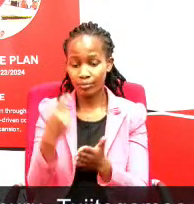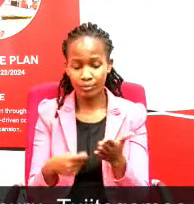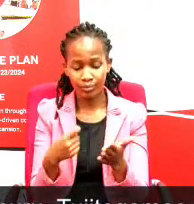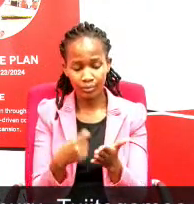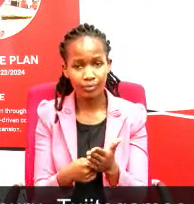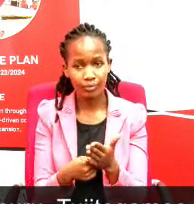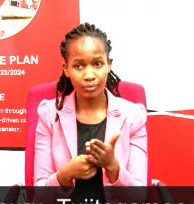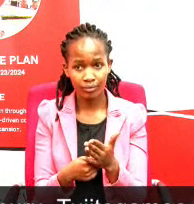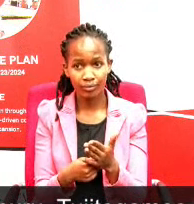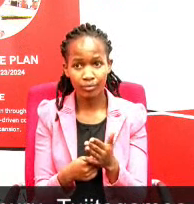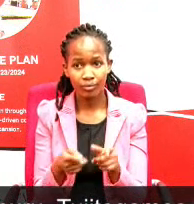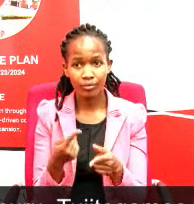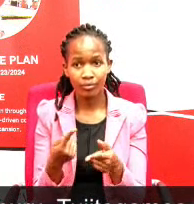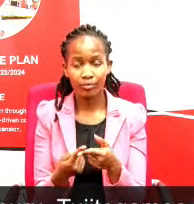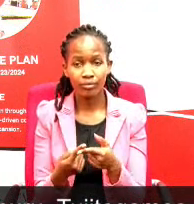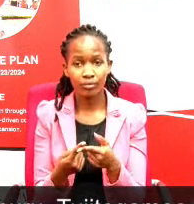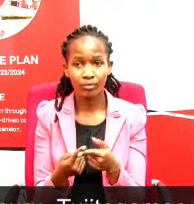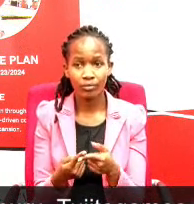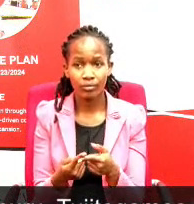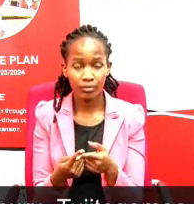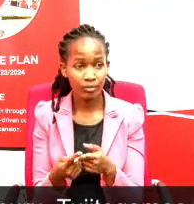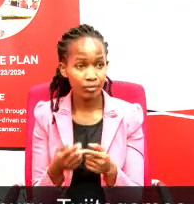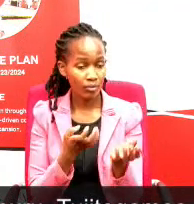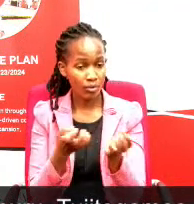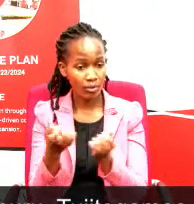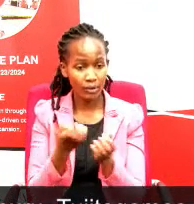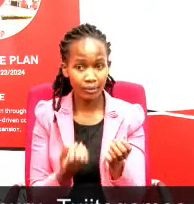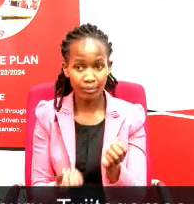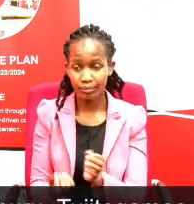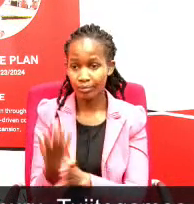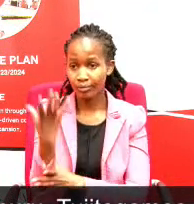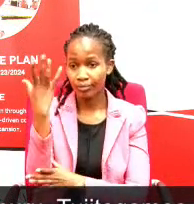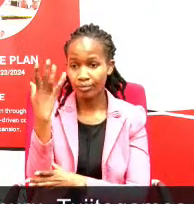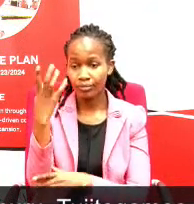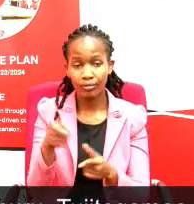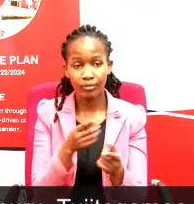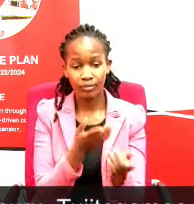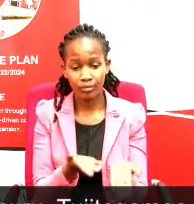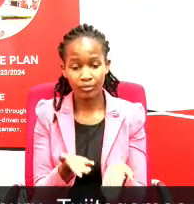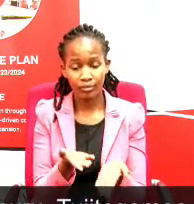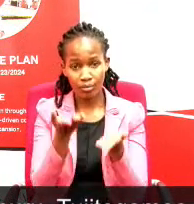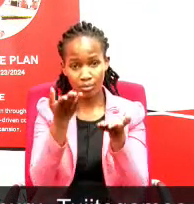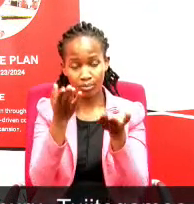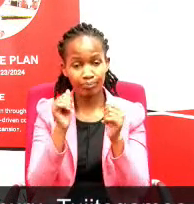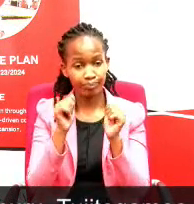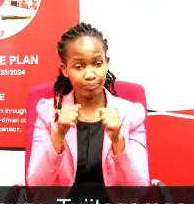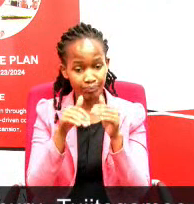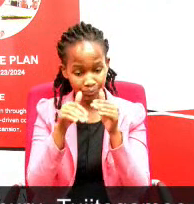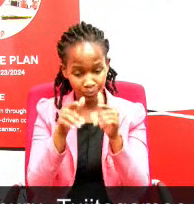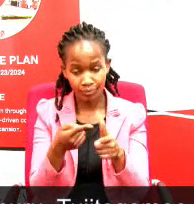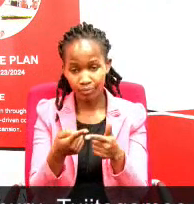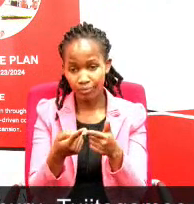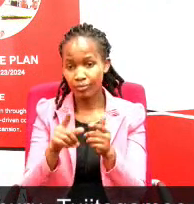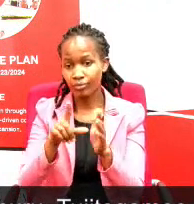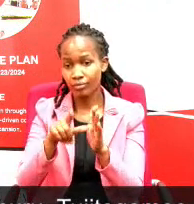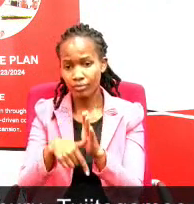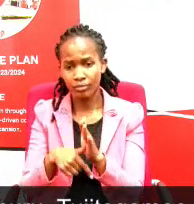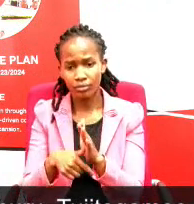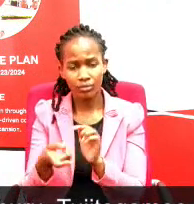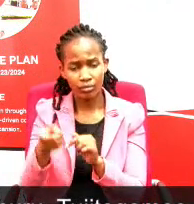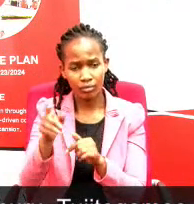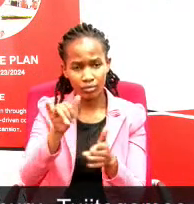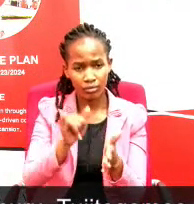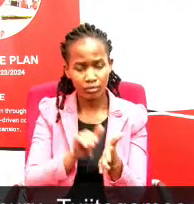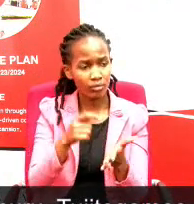plan cycle is anchored on economic growth and enhanced compliance. We will therefore expand the tax